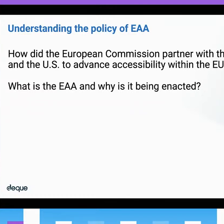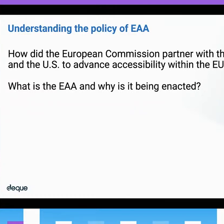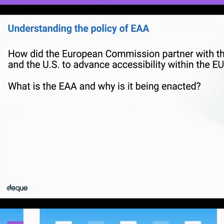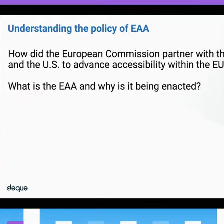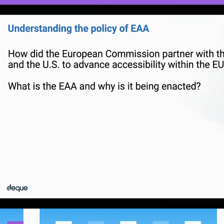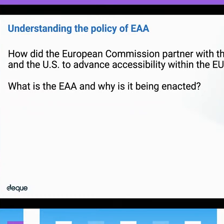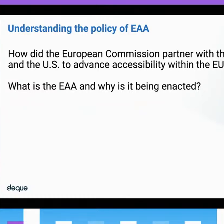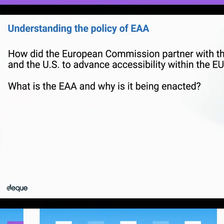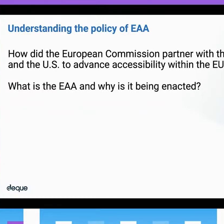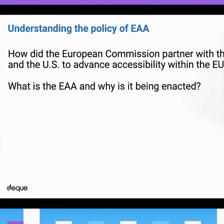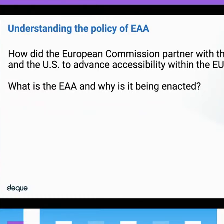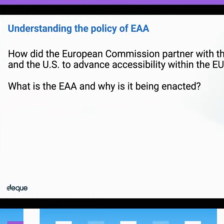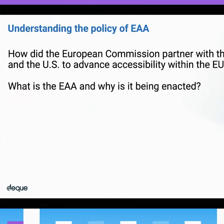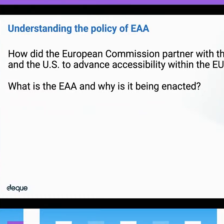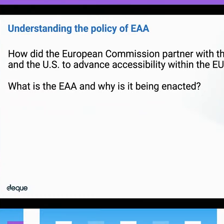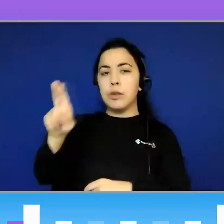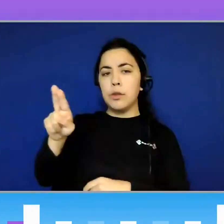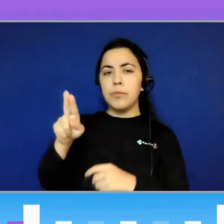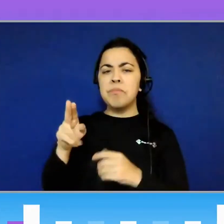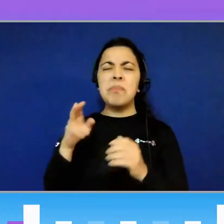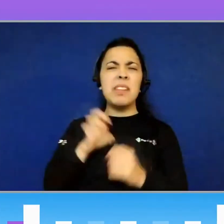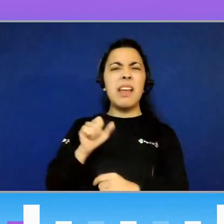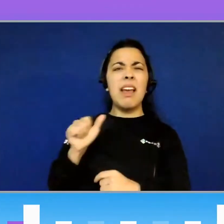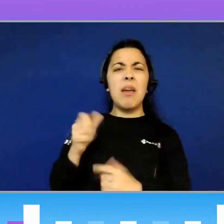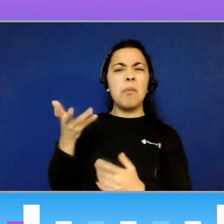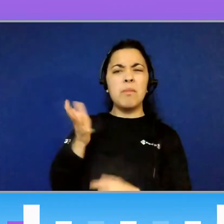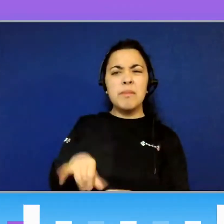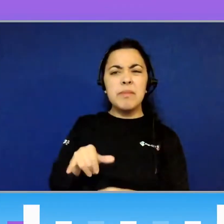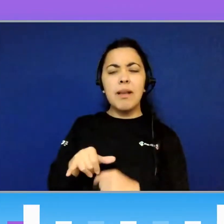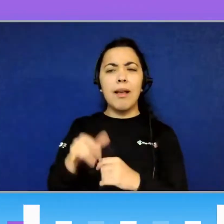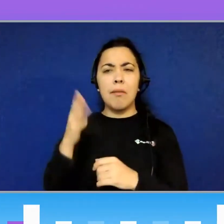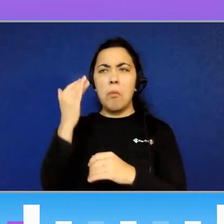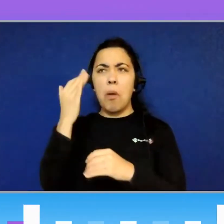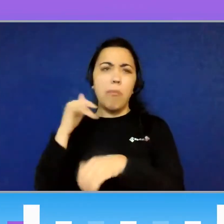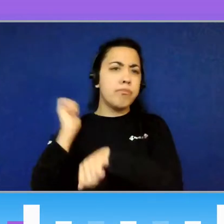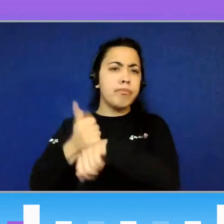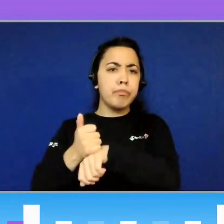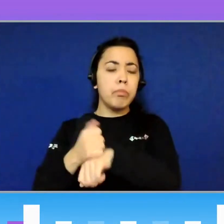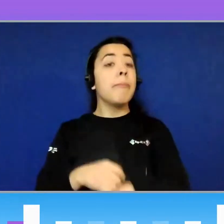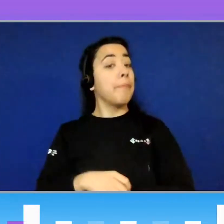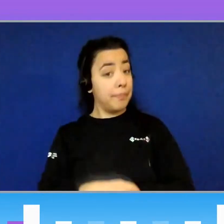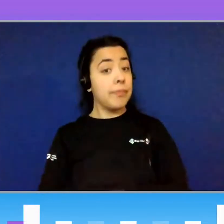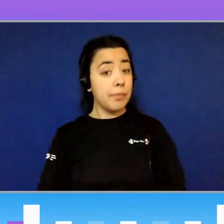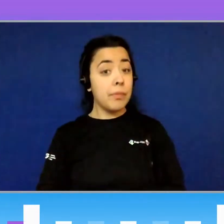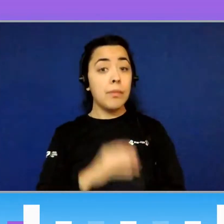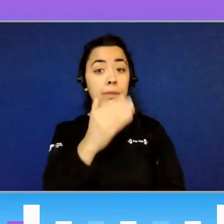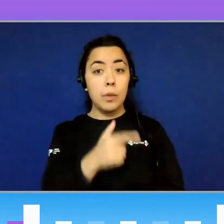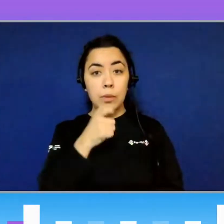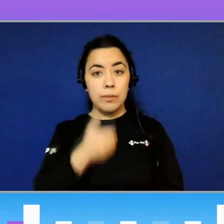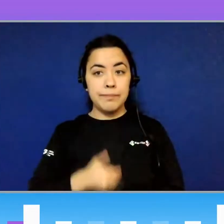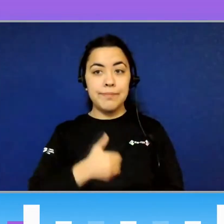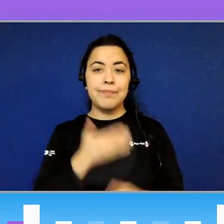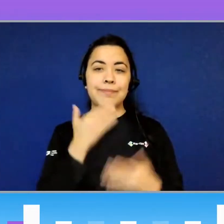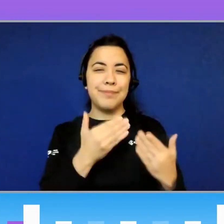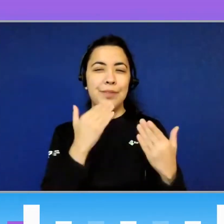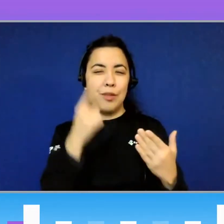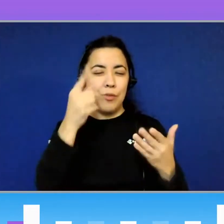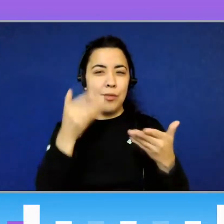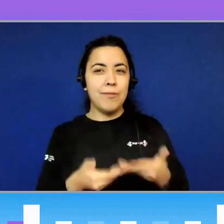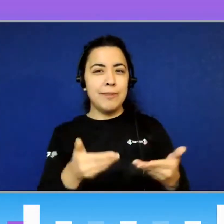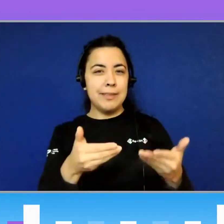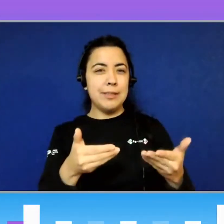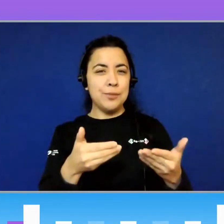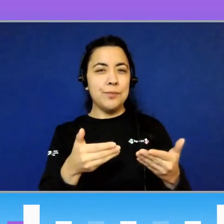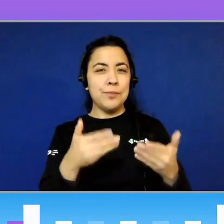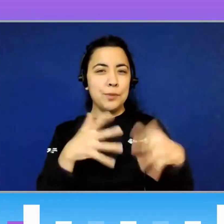enacted? Okay, let me start also by introducing myself and thanking you for the invitation and